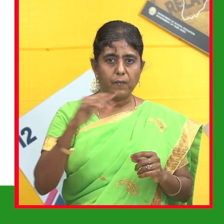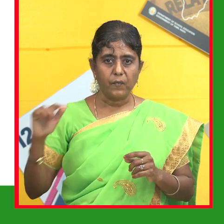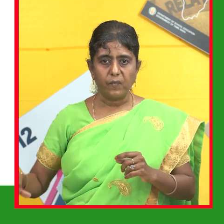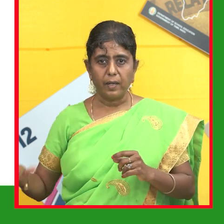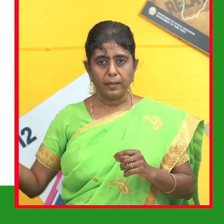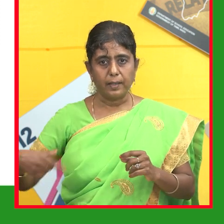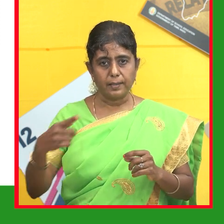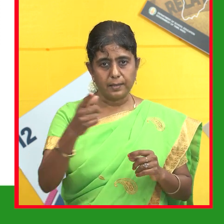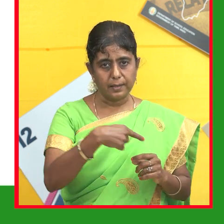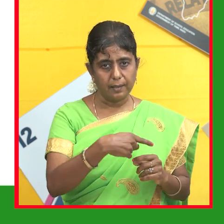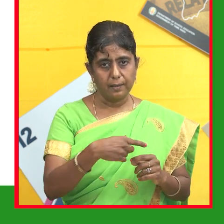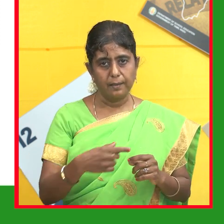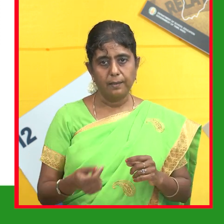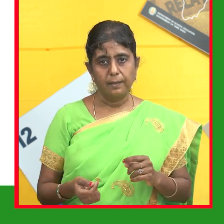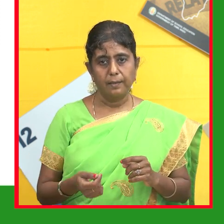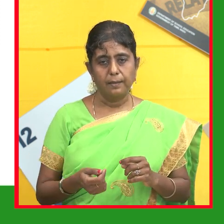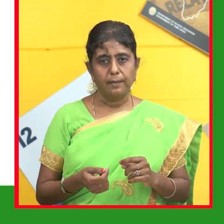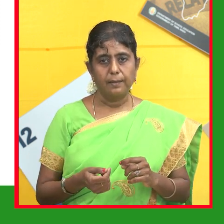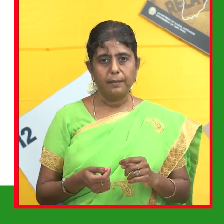5 and 5 also be cancelled.